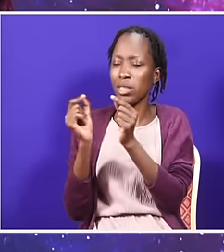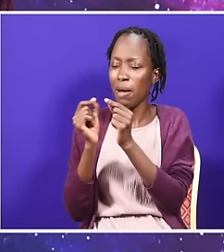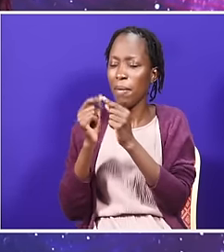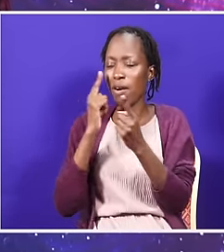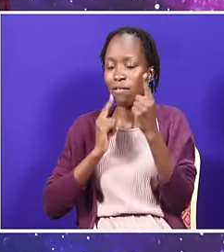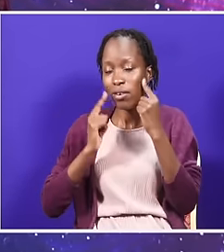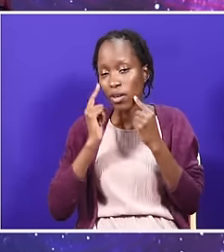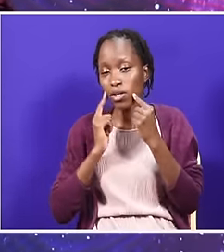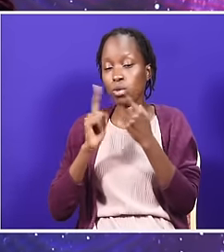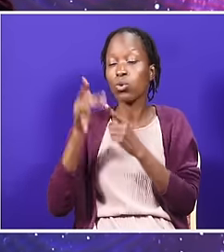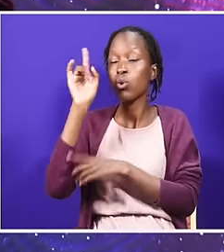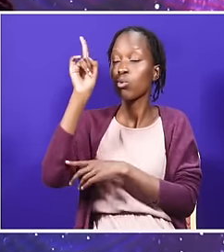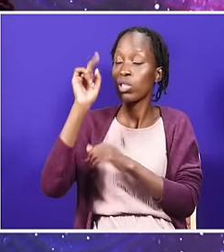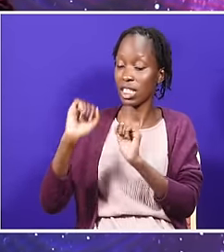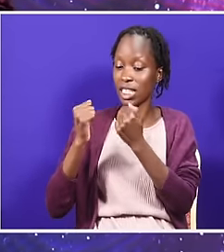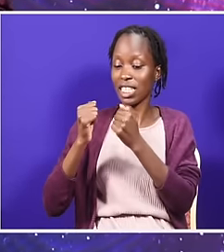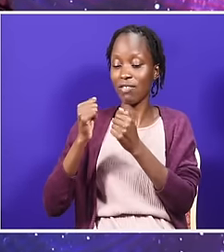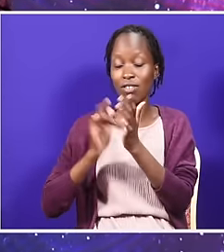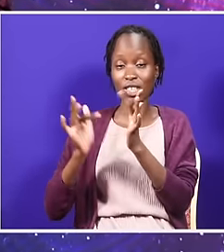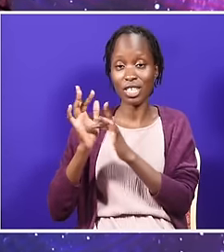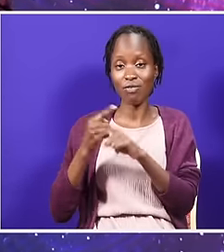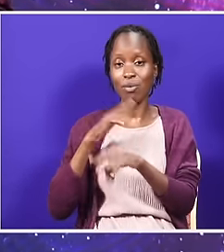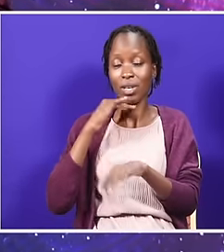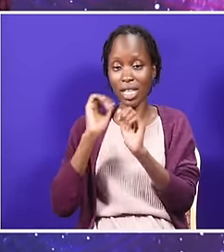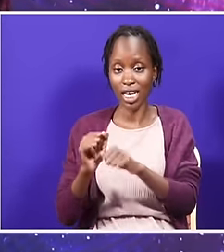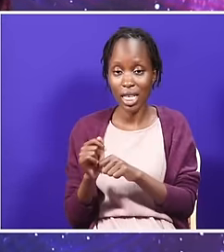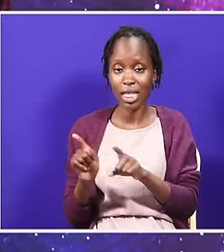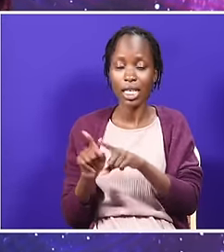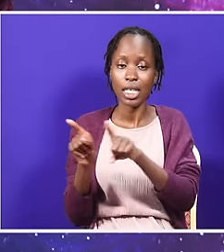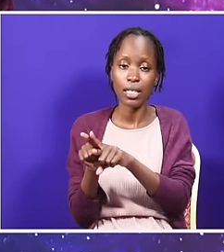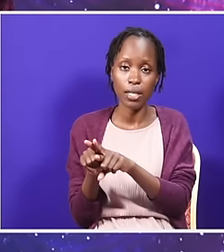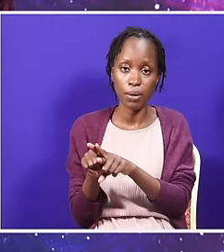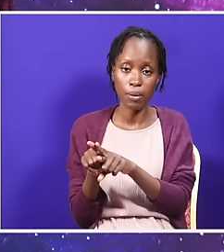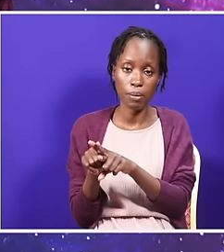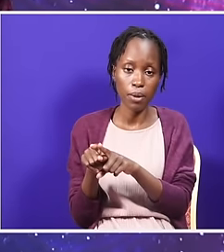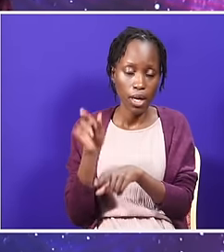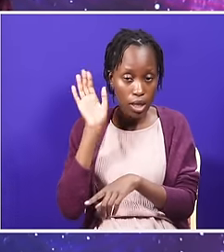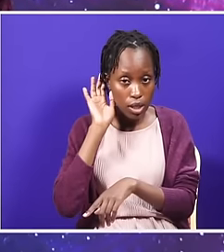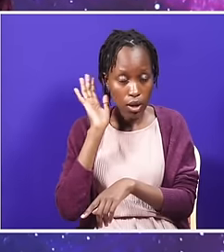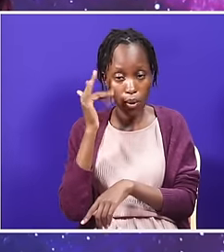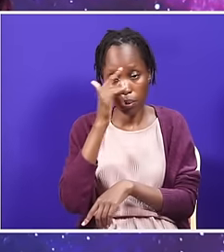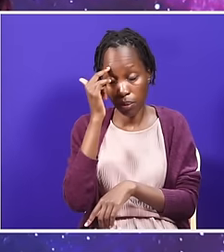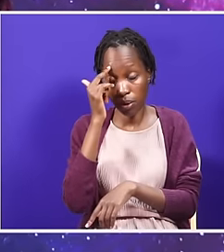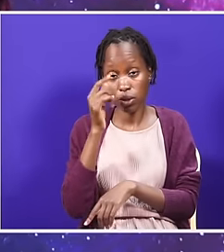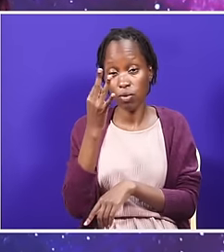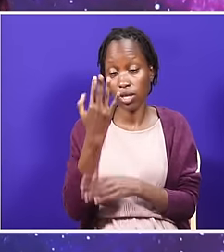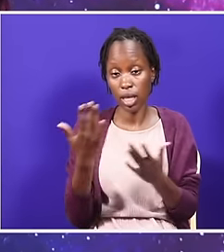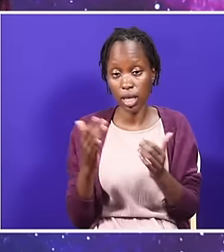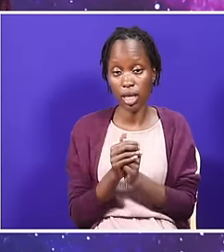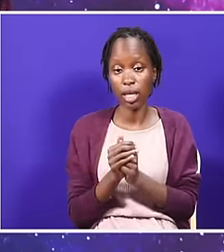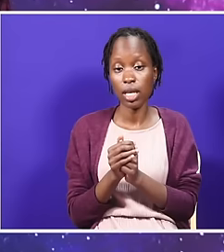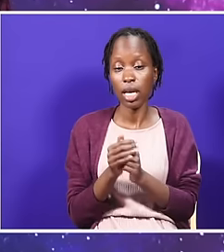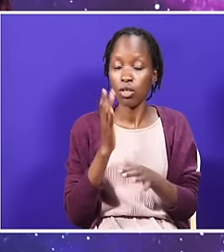tears to the one who could save him from death. And he was heard because of three things. Listen to